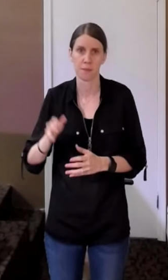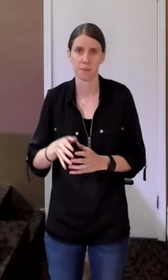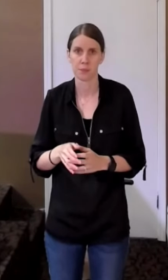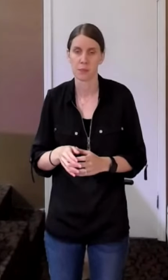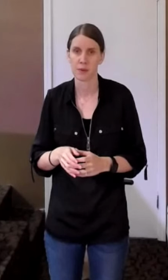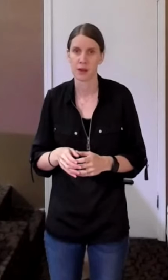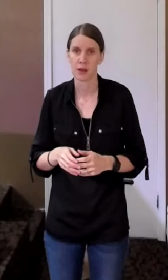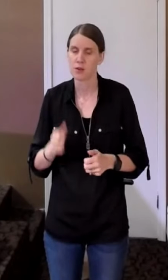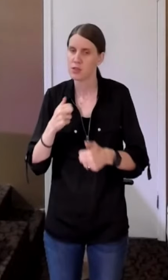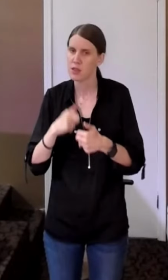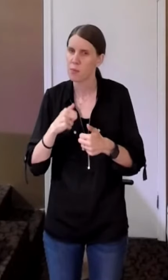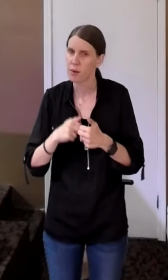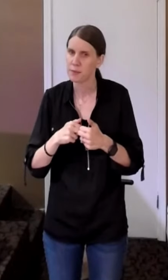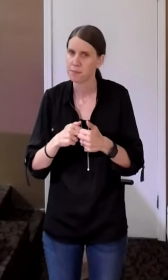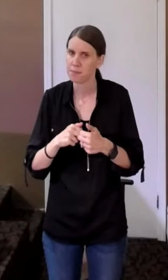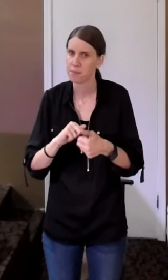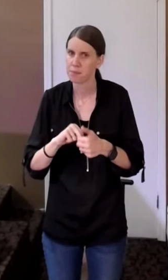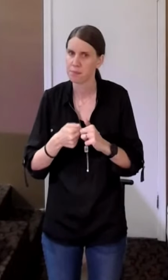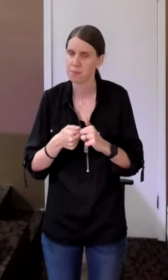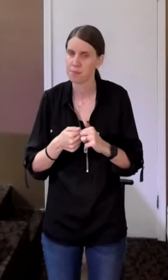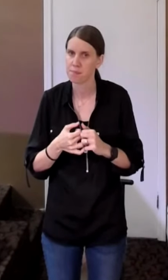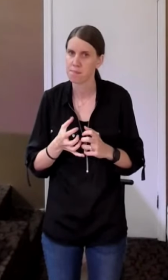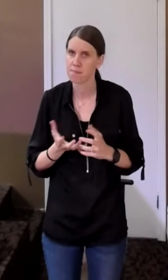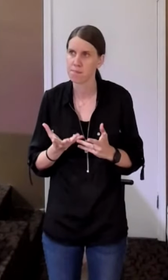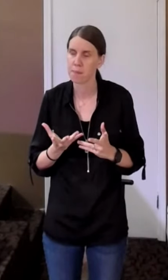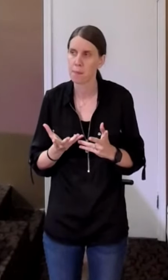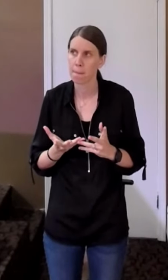The problem with it is